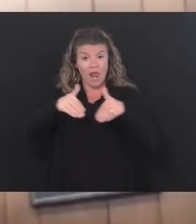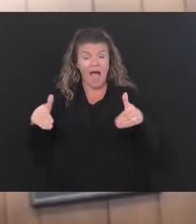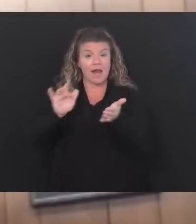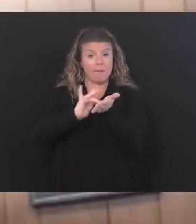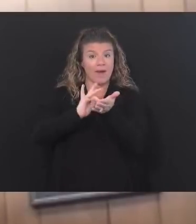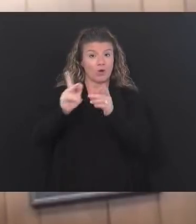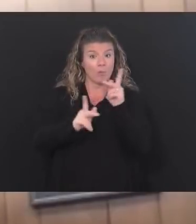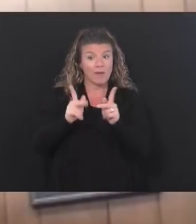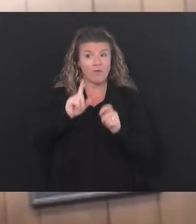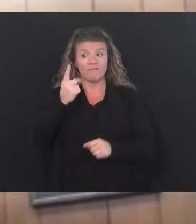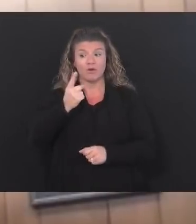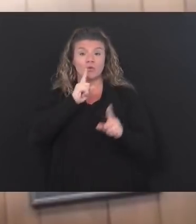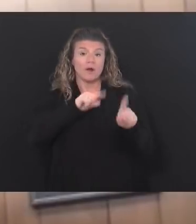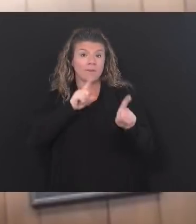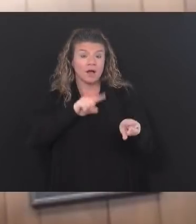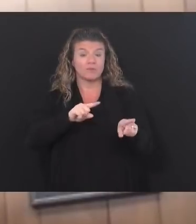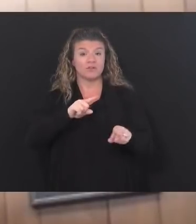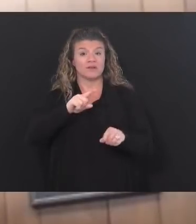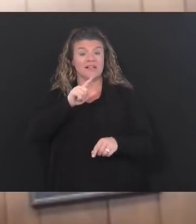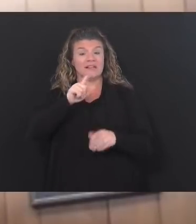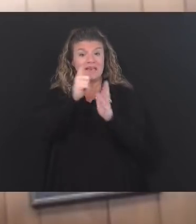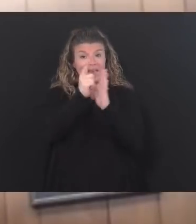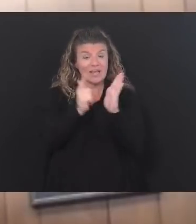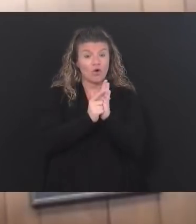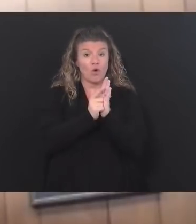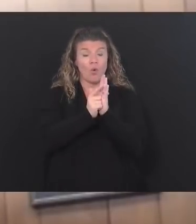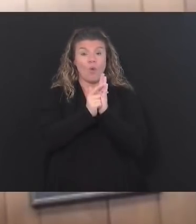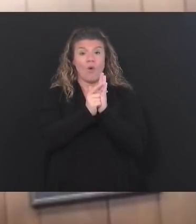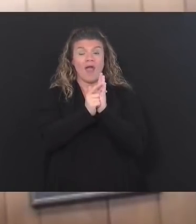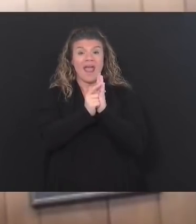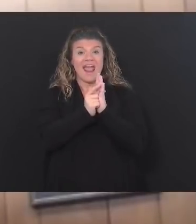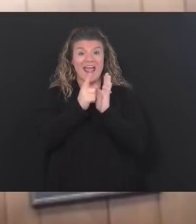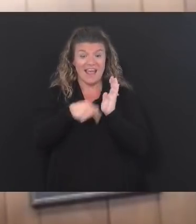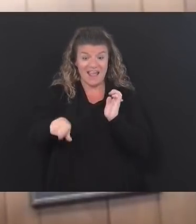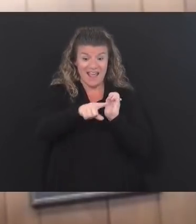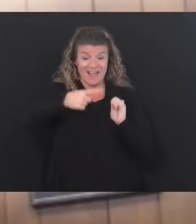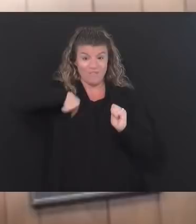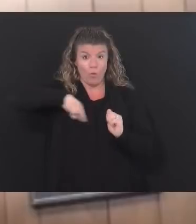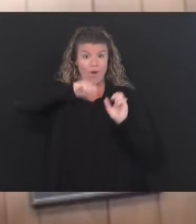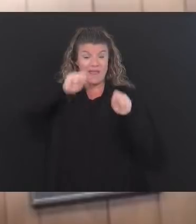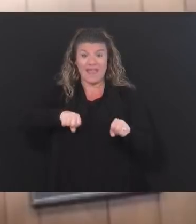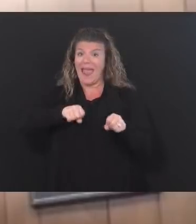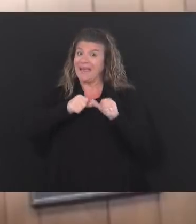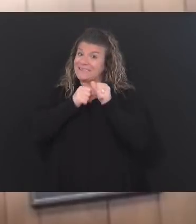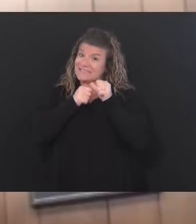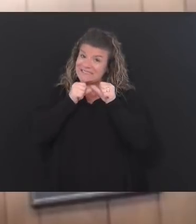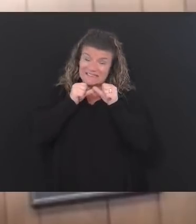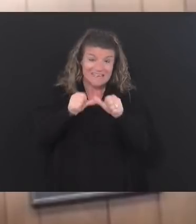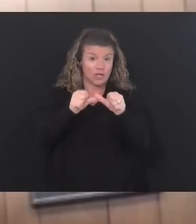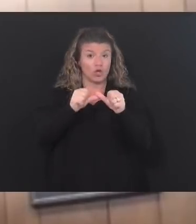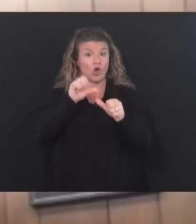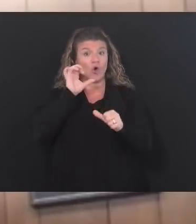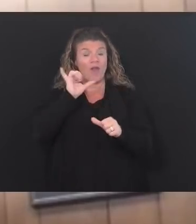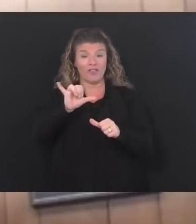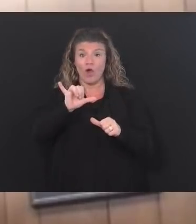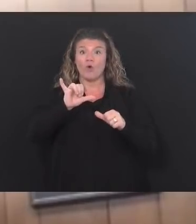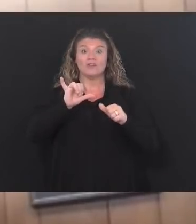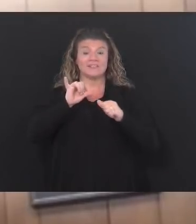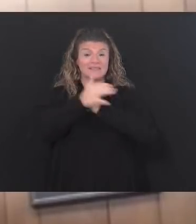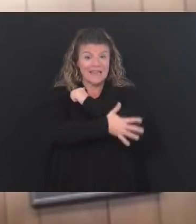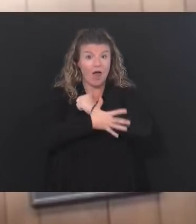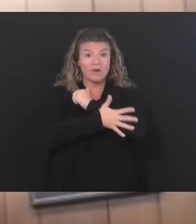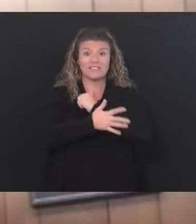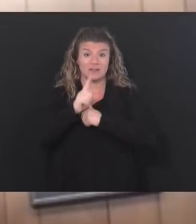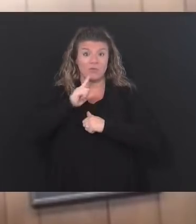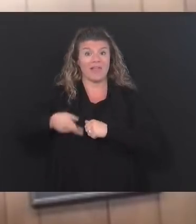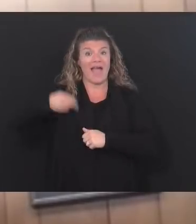first responders, law enforcement, if we can double down now, and we can double down in those counties of Kanawha, Monongalia,